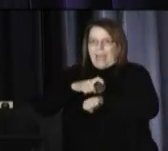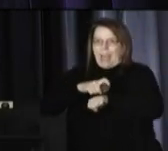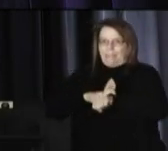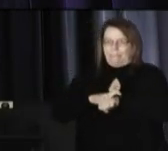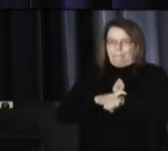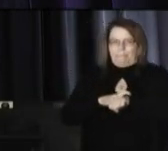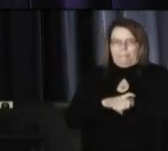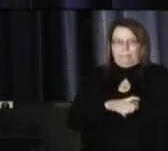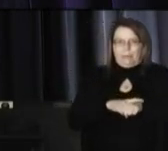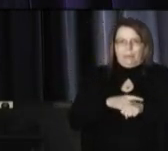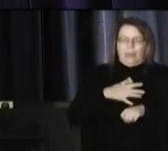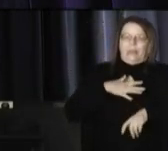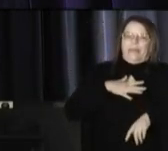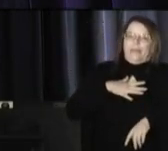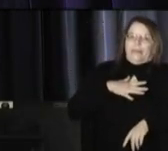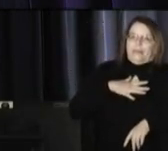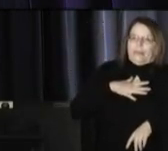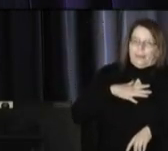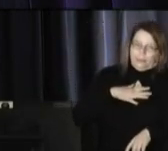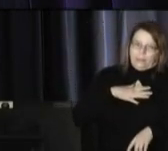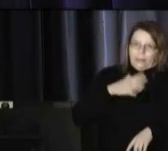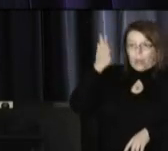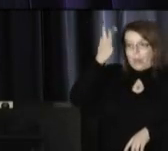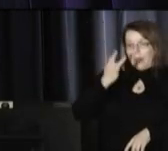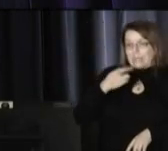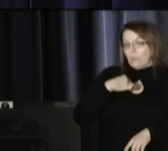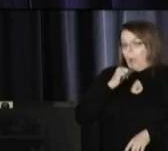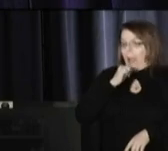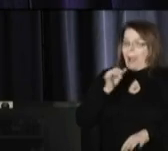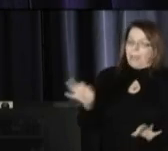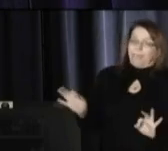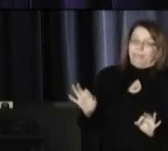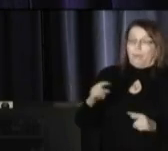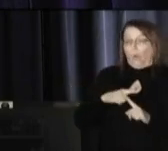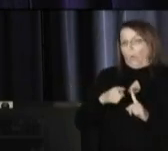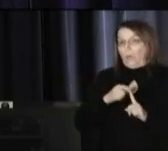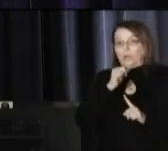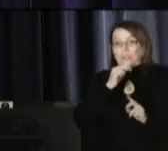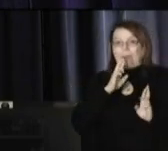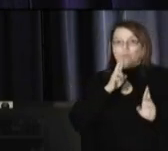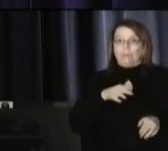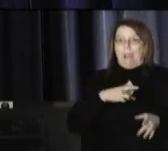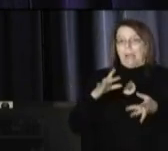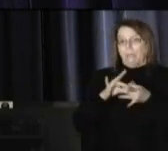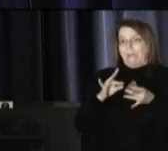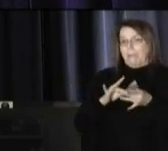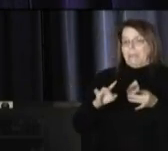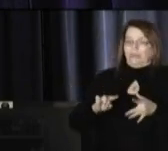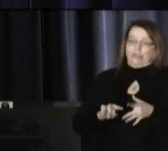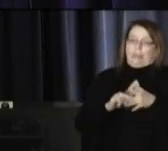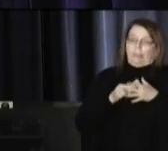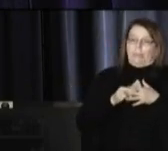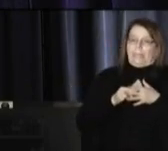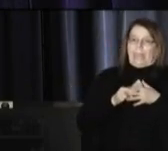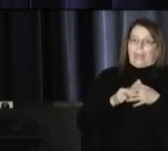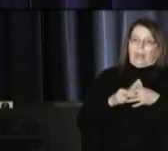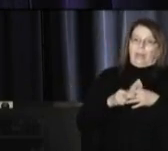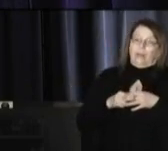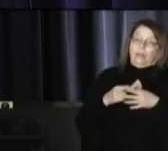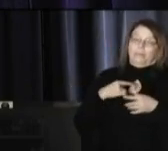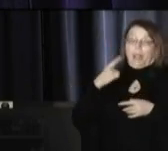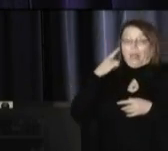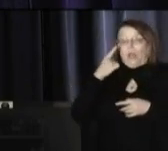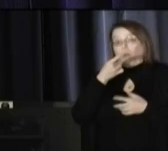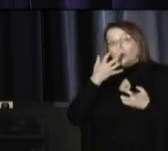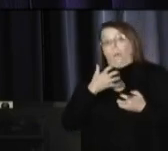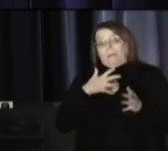sighs. "Which is why I didn't trip when you didn't respond to my messages at first. I figured if you'd wanted me to leave you